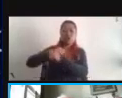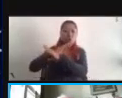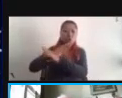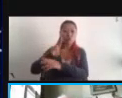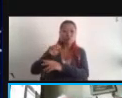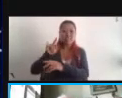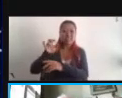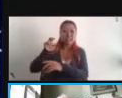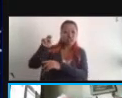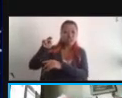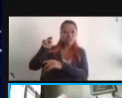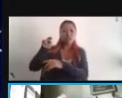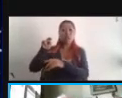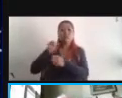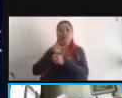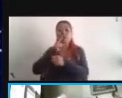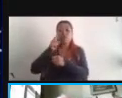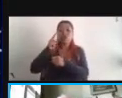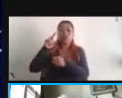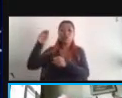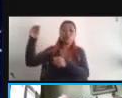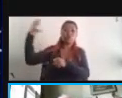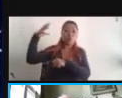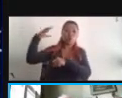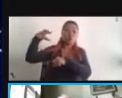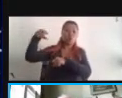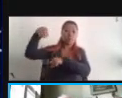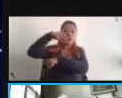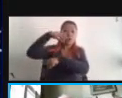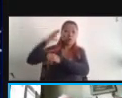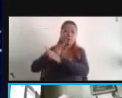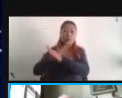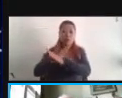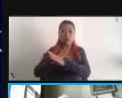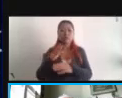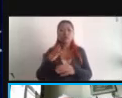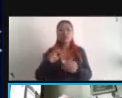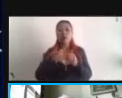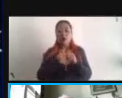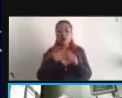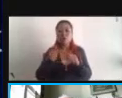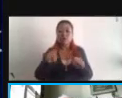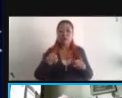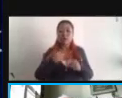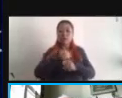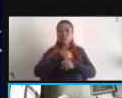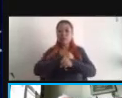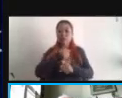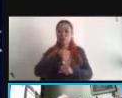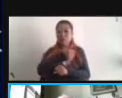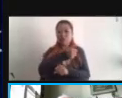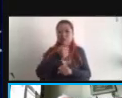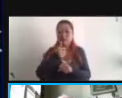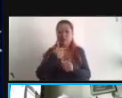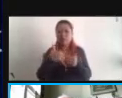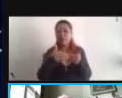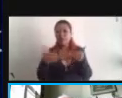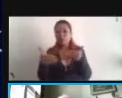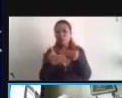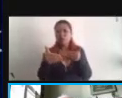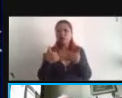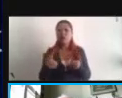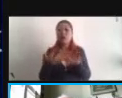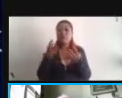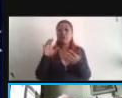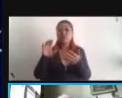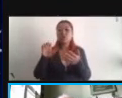there that protect for solar particle events. What guidelines, what do you need to protect for? How much shielding material do you bring?